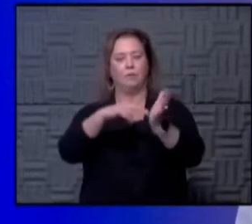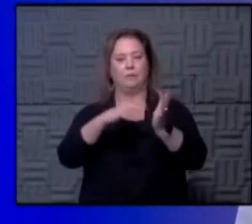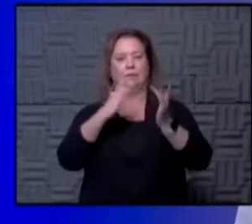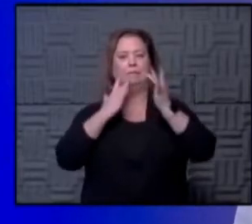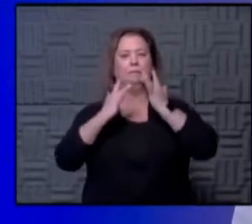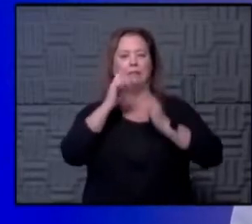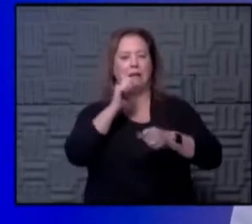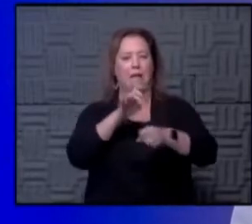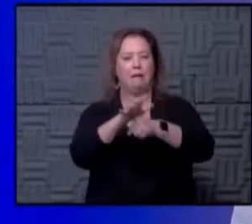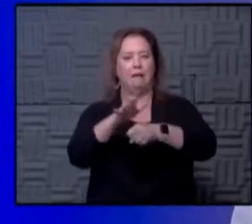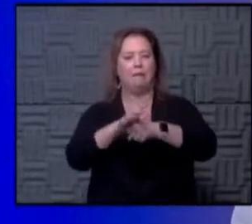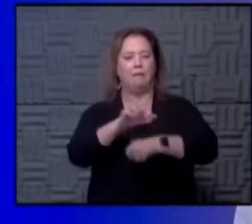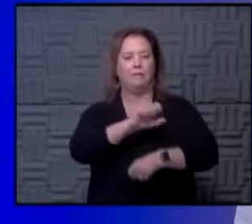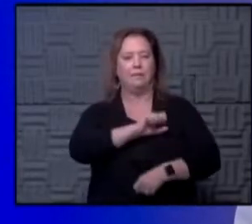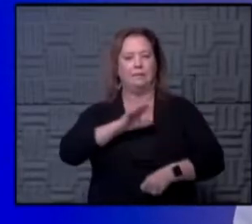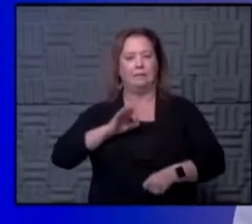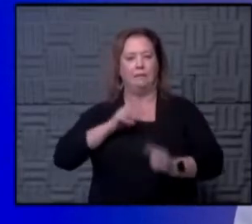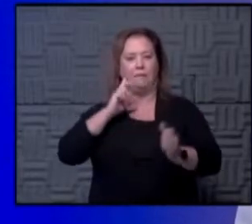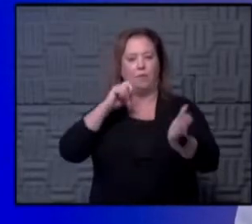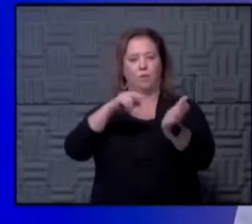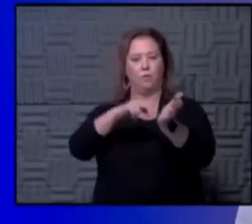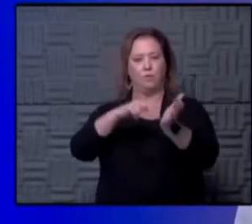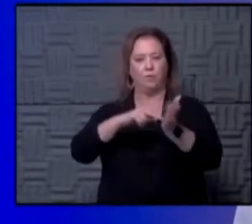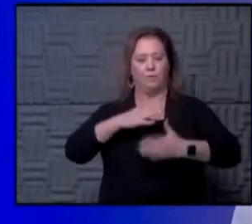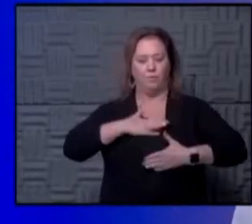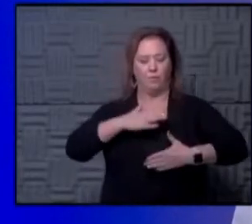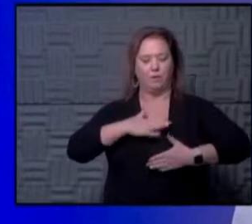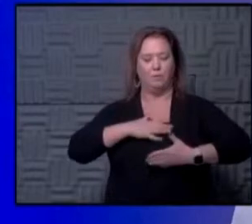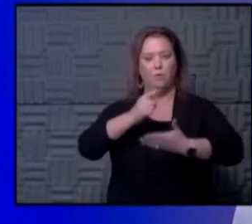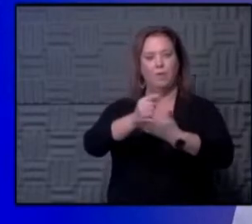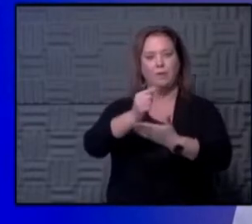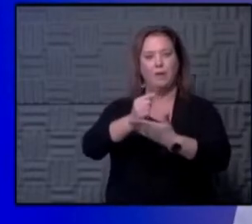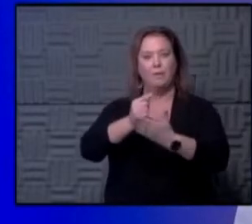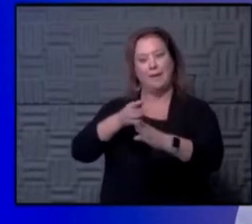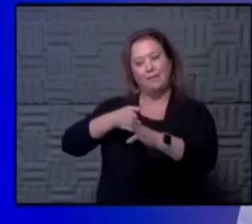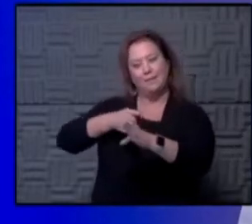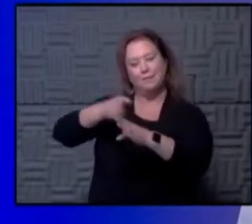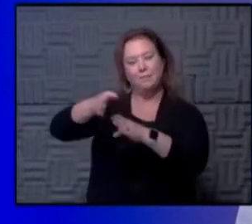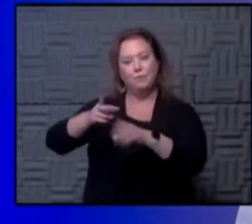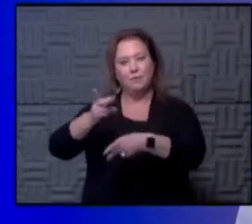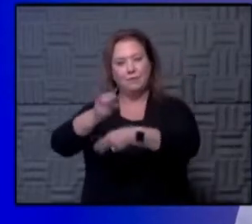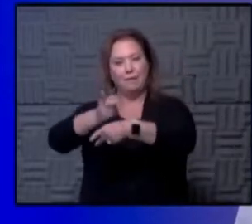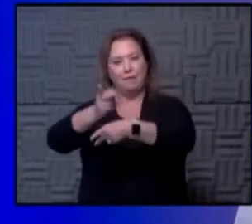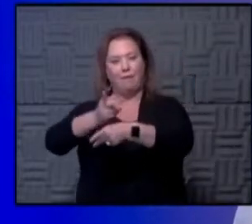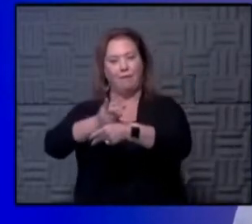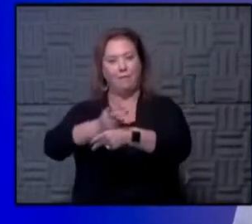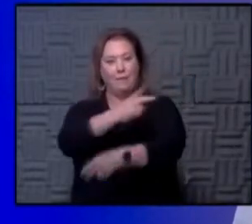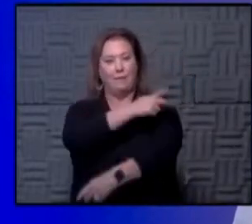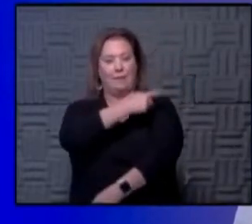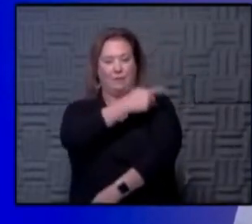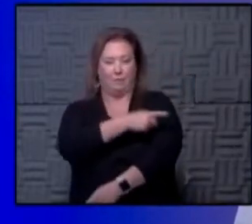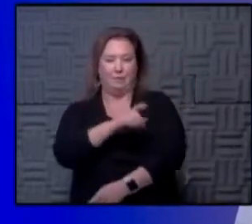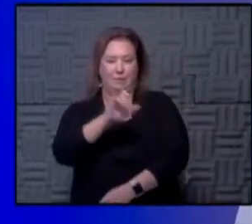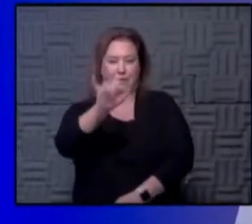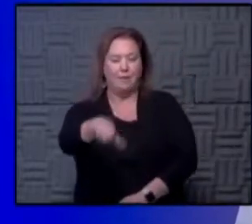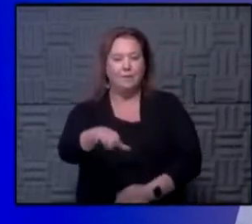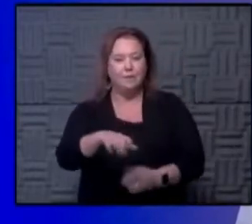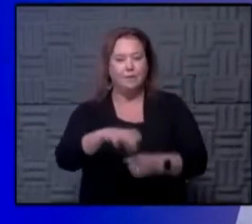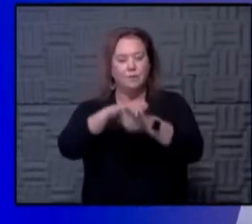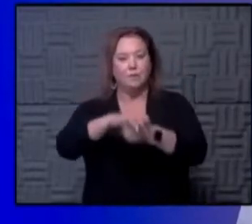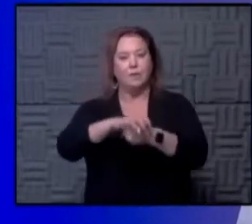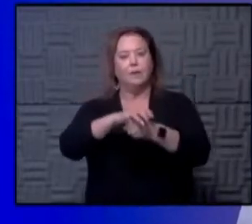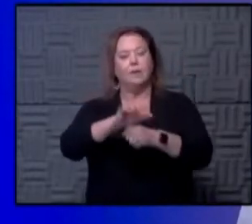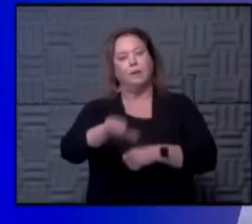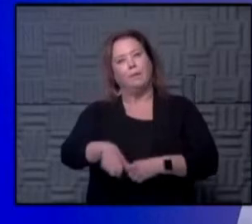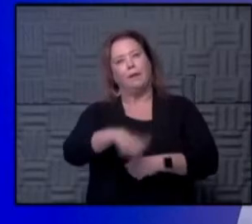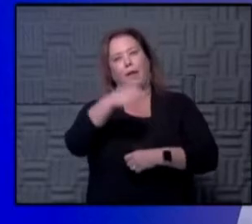workforce shortages for nursing, for respiratory therapy, for these specialists to take care of it. But I think one of the more